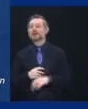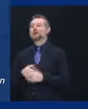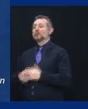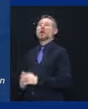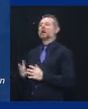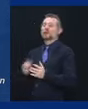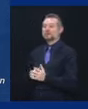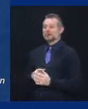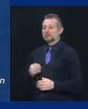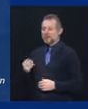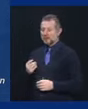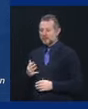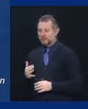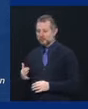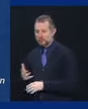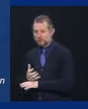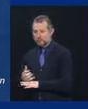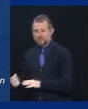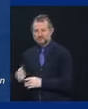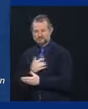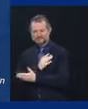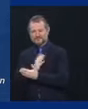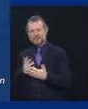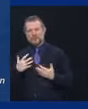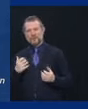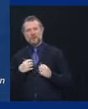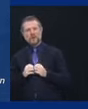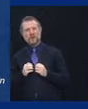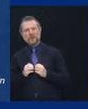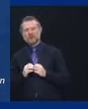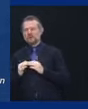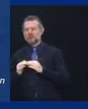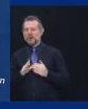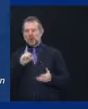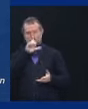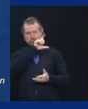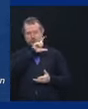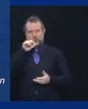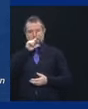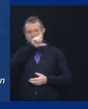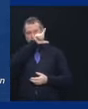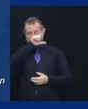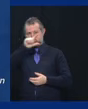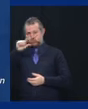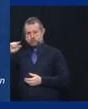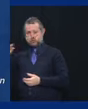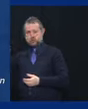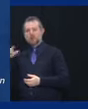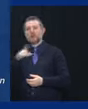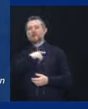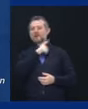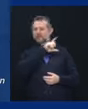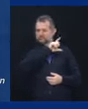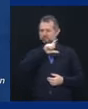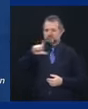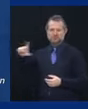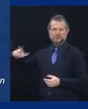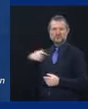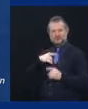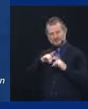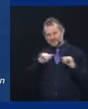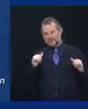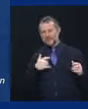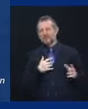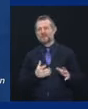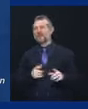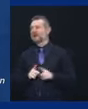trying to smooth it out, but we're also trying to get it out as fast as possible. But that's where we are